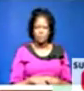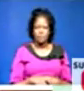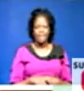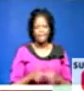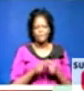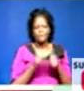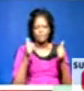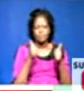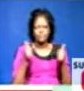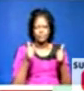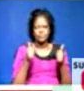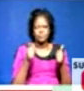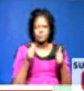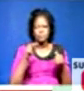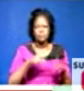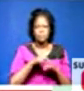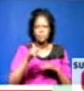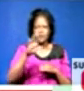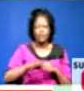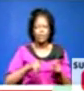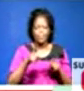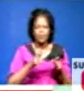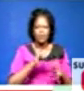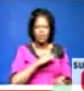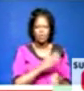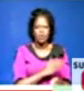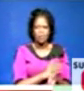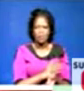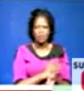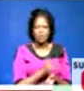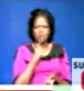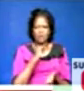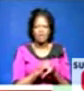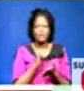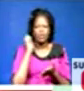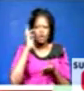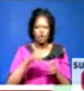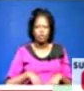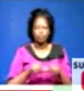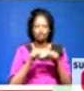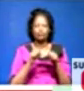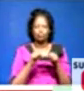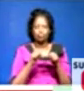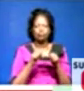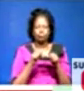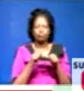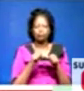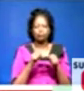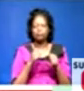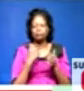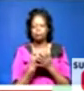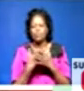Now, the National Environment Management Authority, NEMA, now says that it will continue with a crackdown on the use of plastic